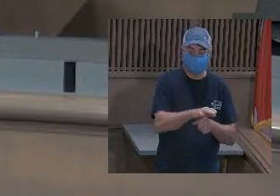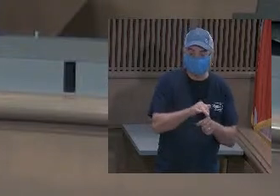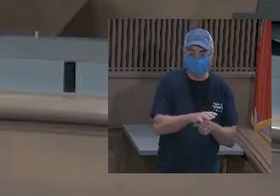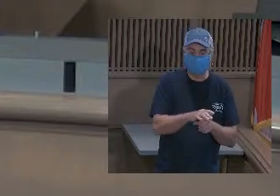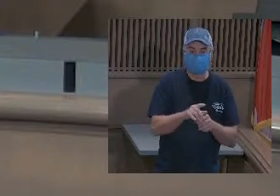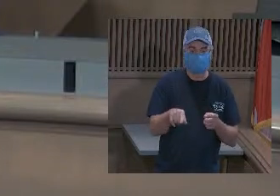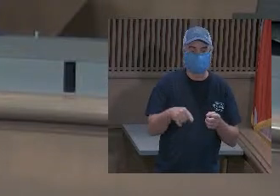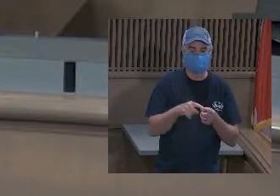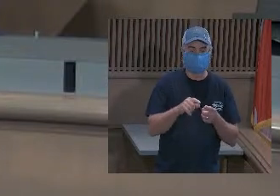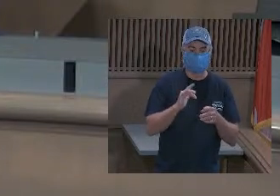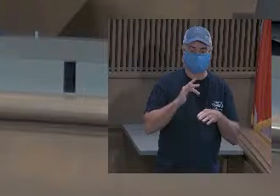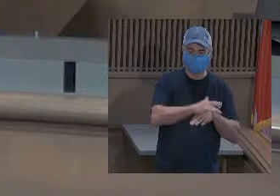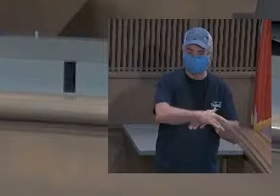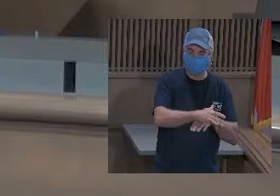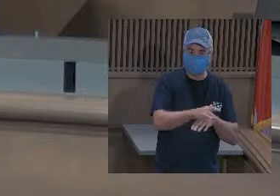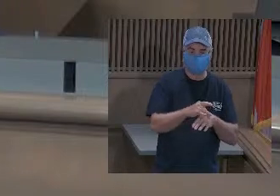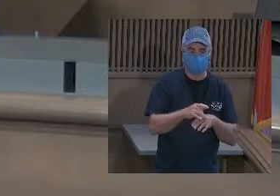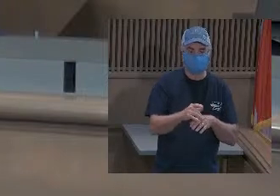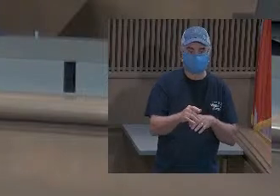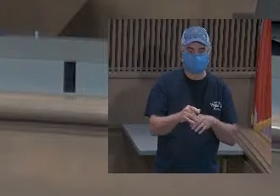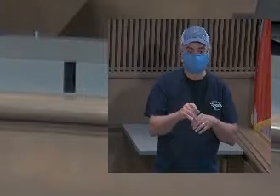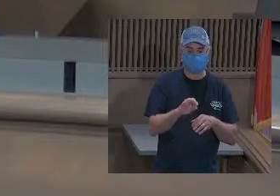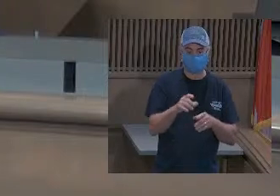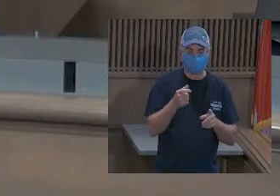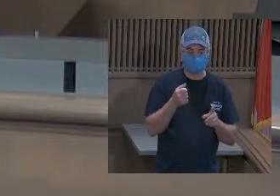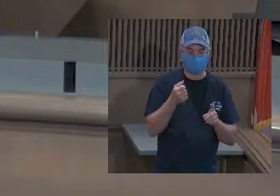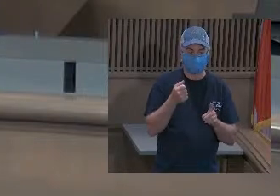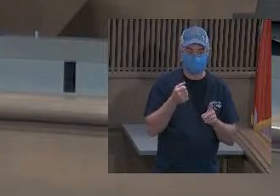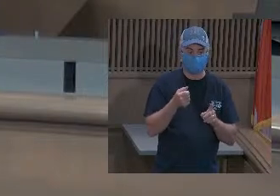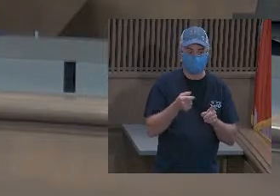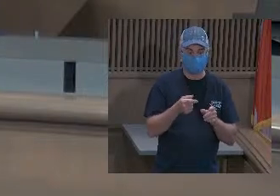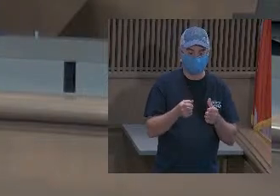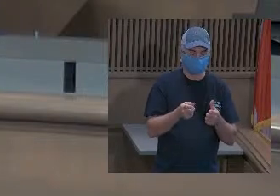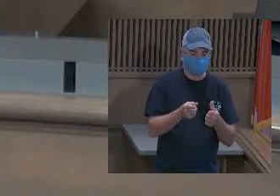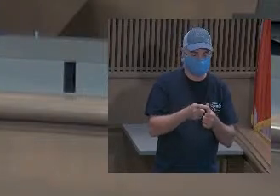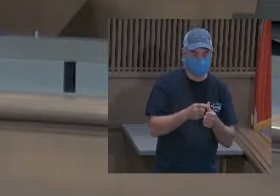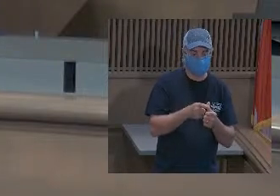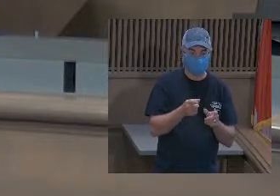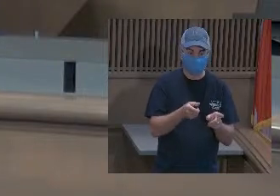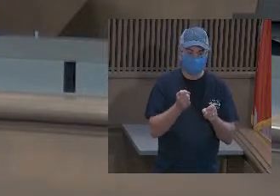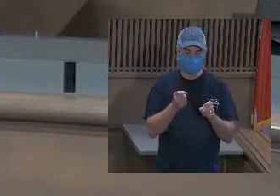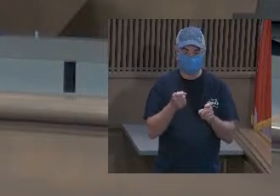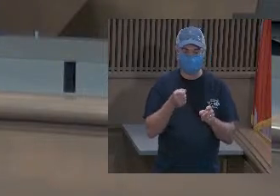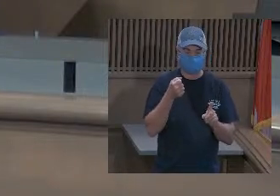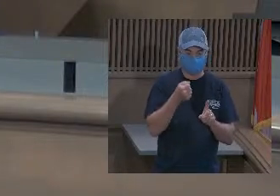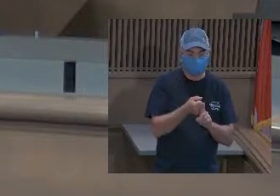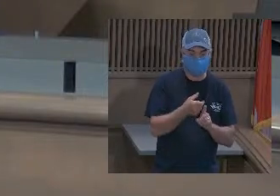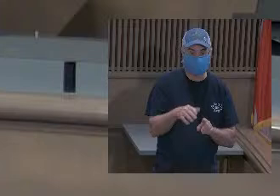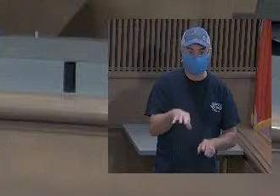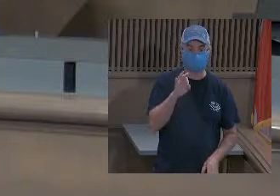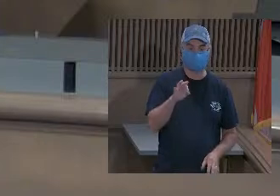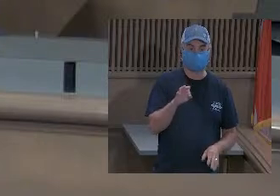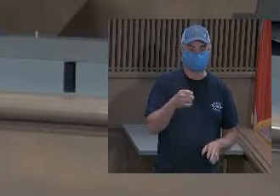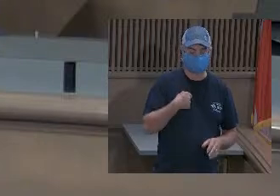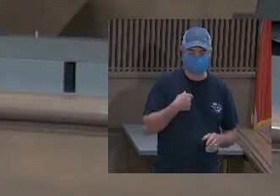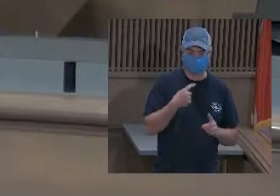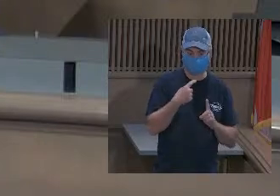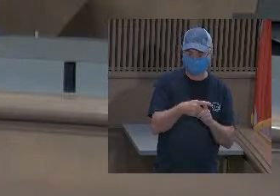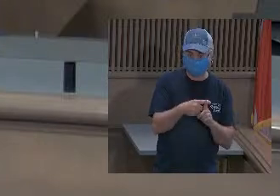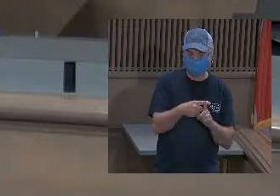the faster you determine that you have COVID-19 and that you call that number and you